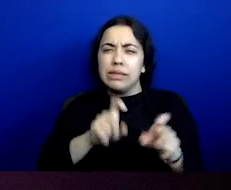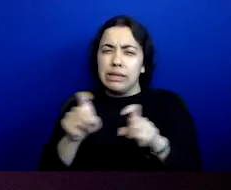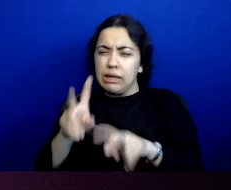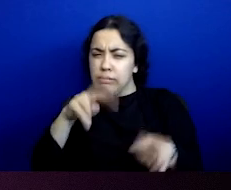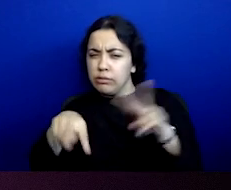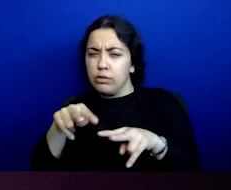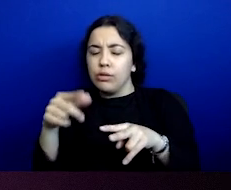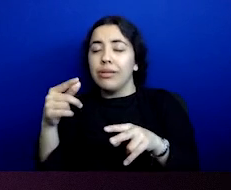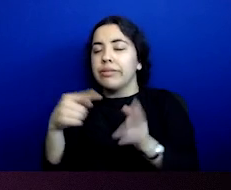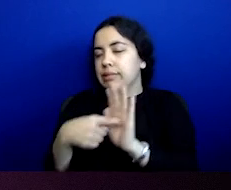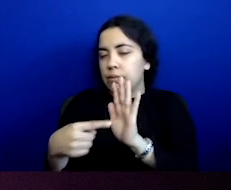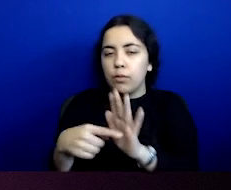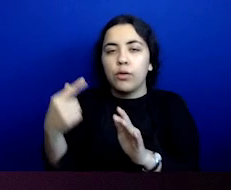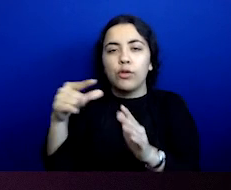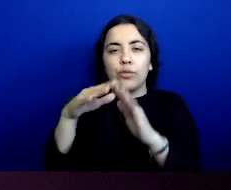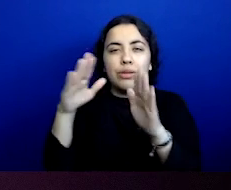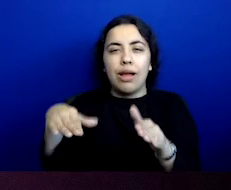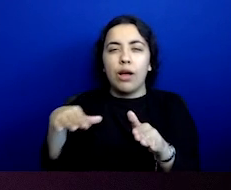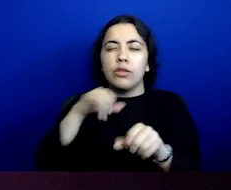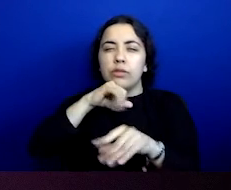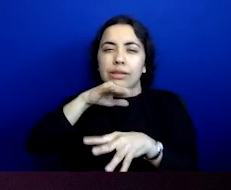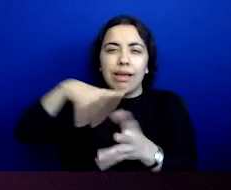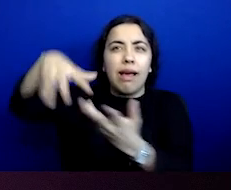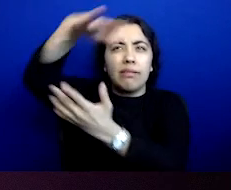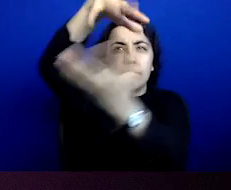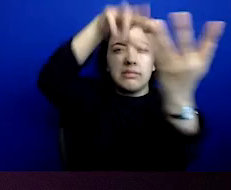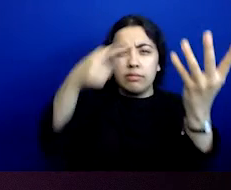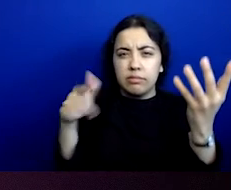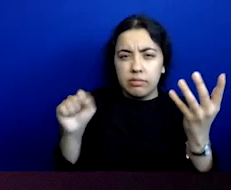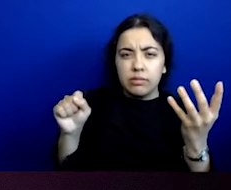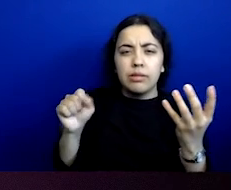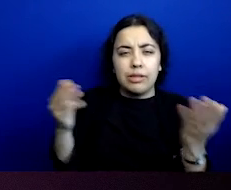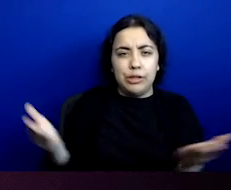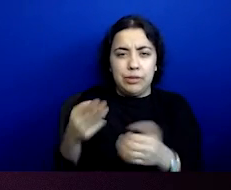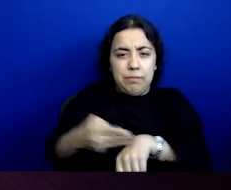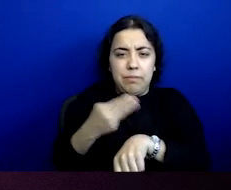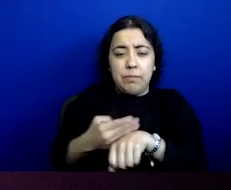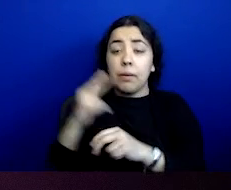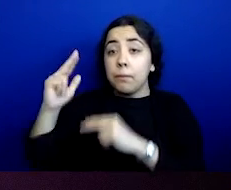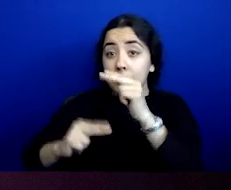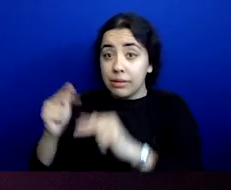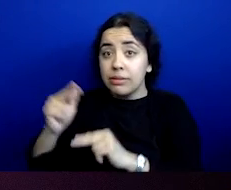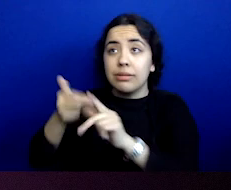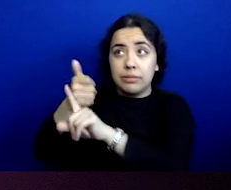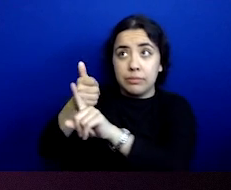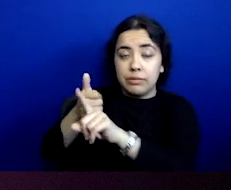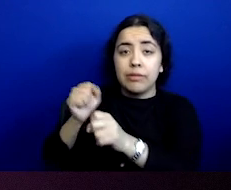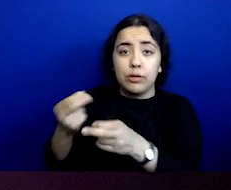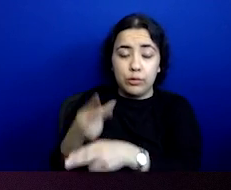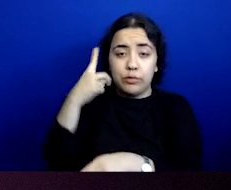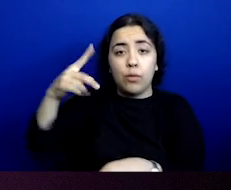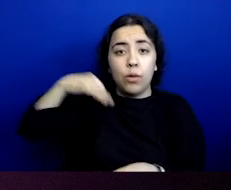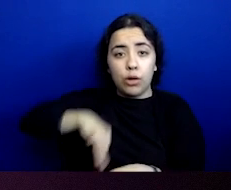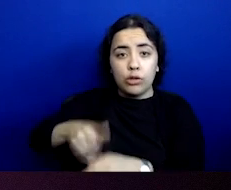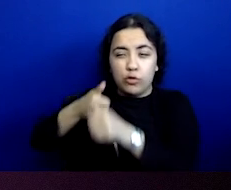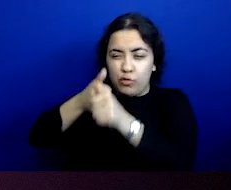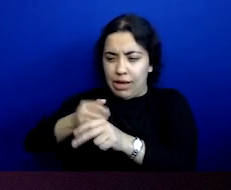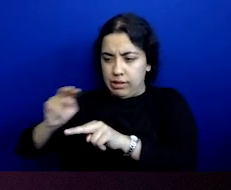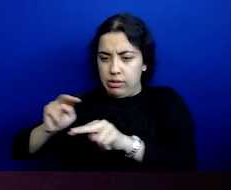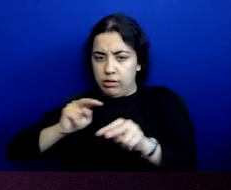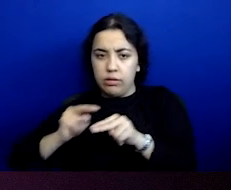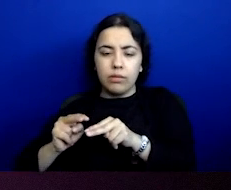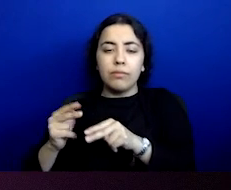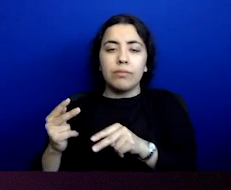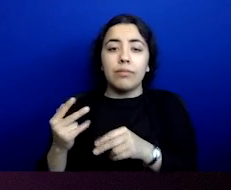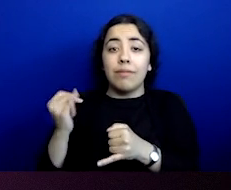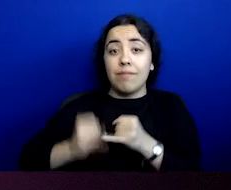gas emissions here in Miami. These are even being used in things like buildings to track. And lastly, we're even seeing